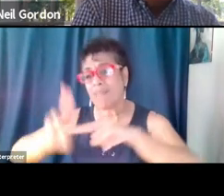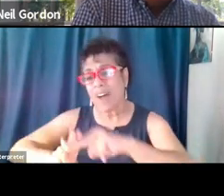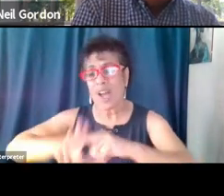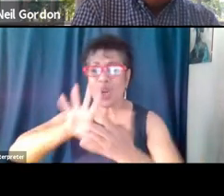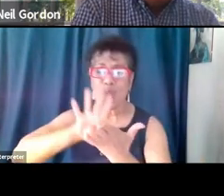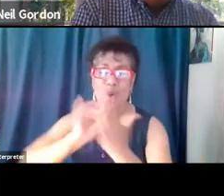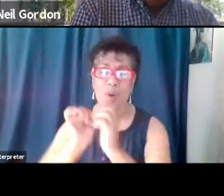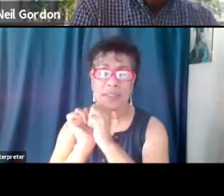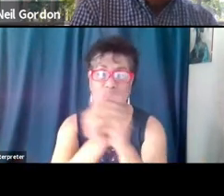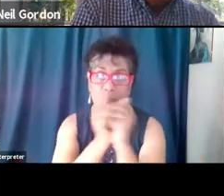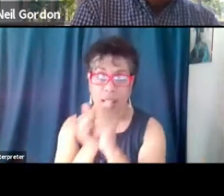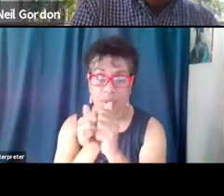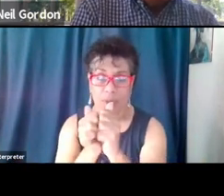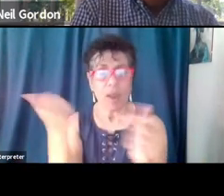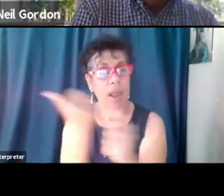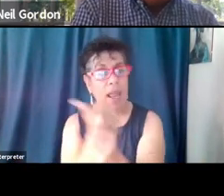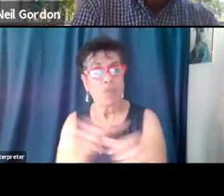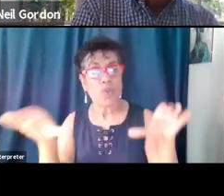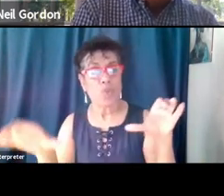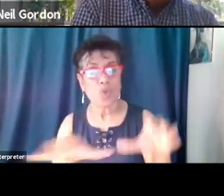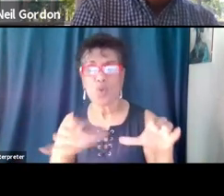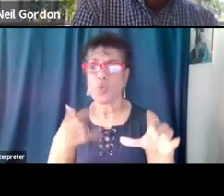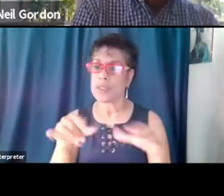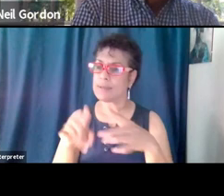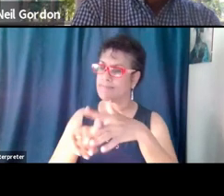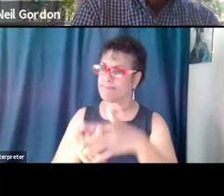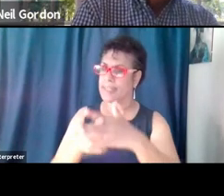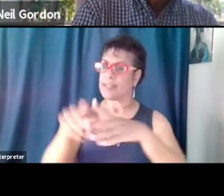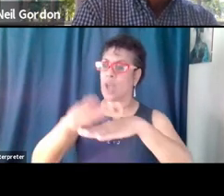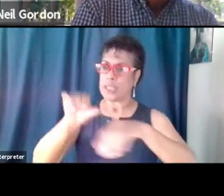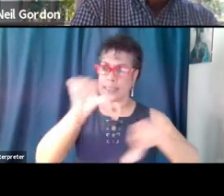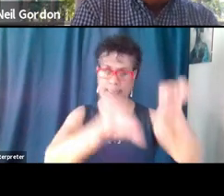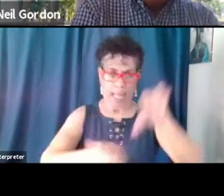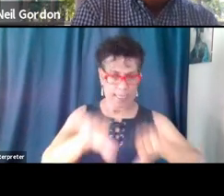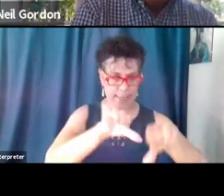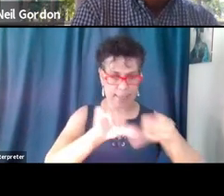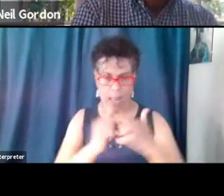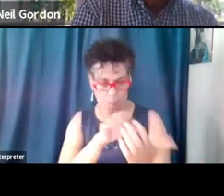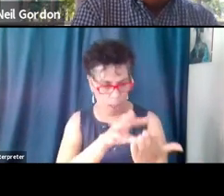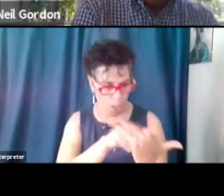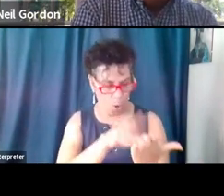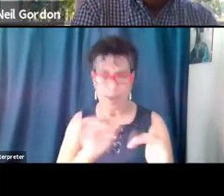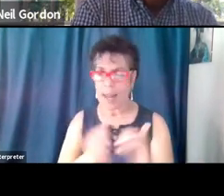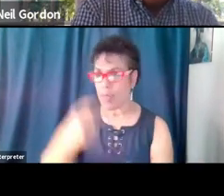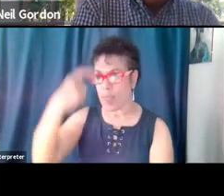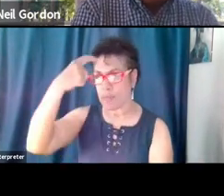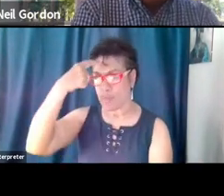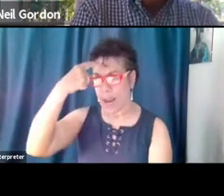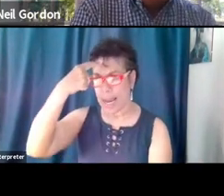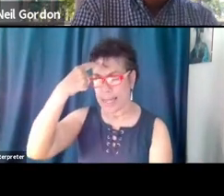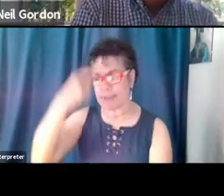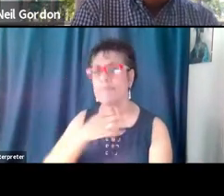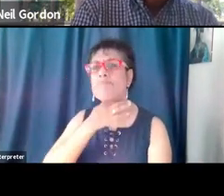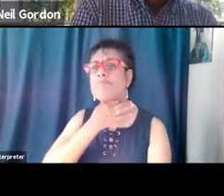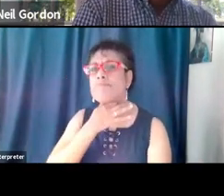together. Everything we do is rooted in the science of how kids learn and how their brains naturally drive